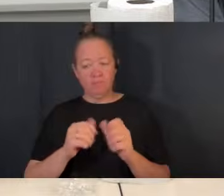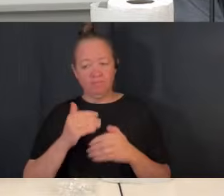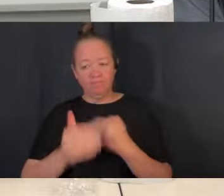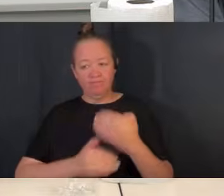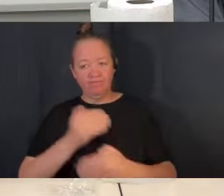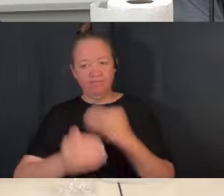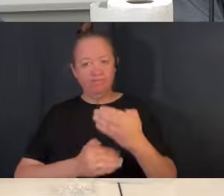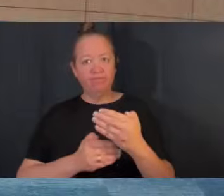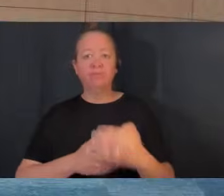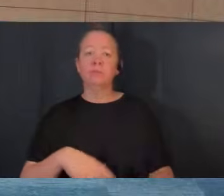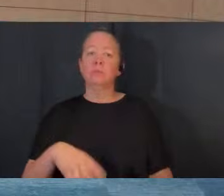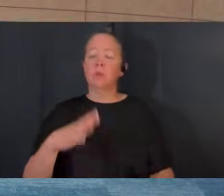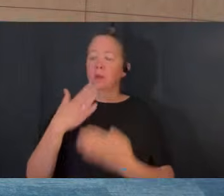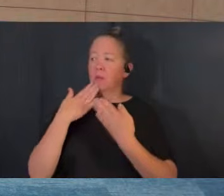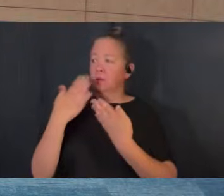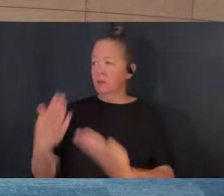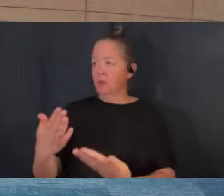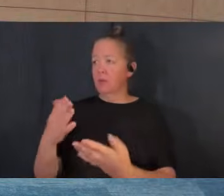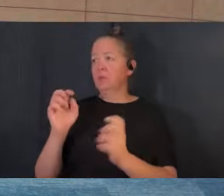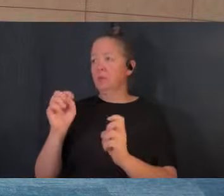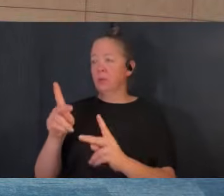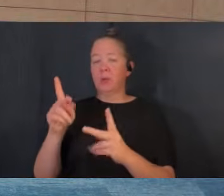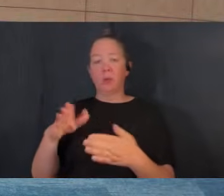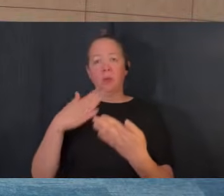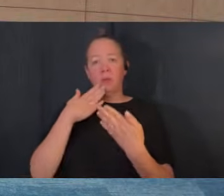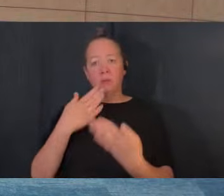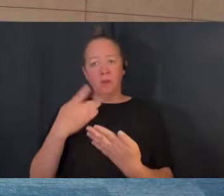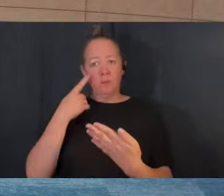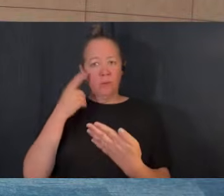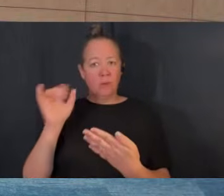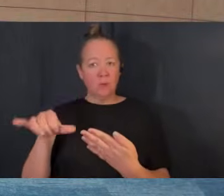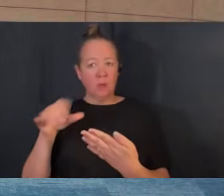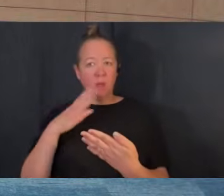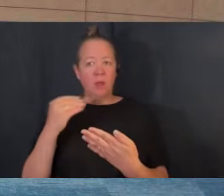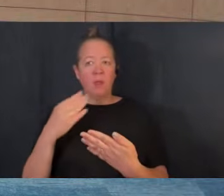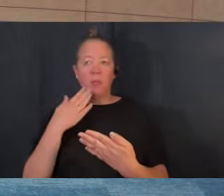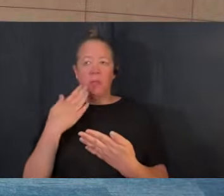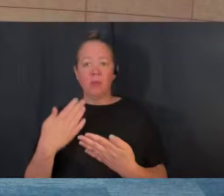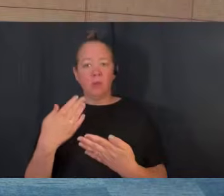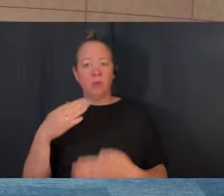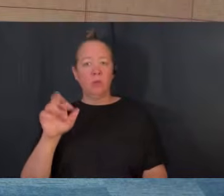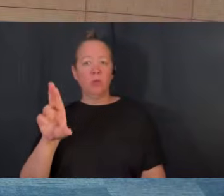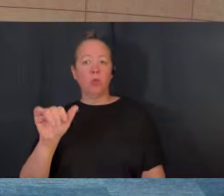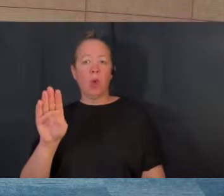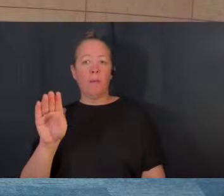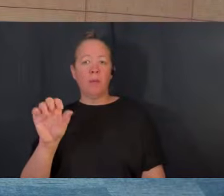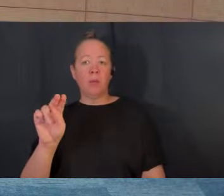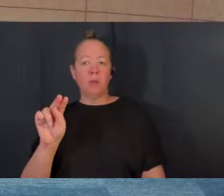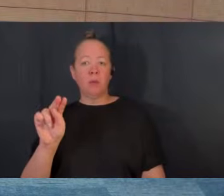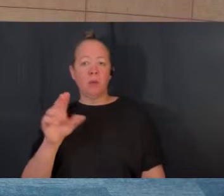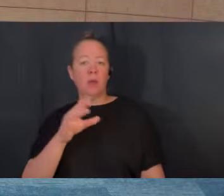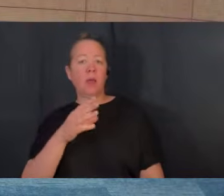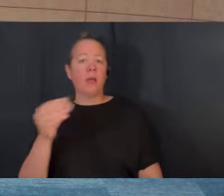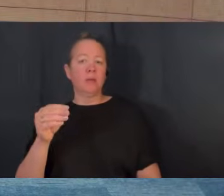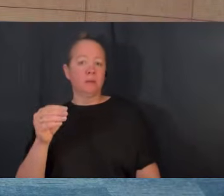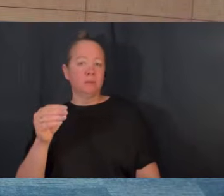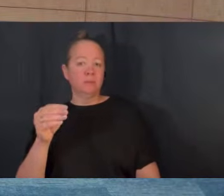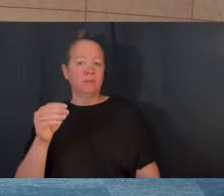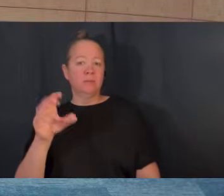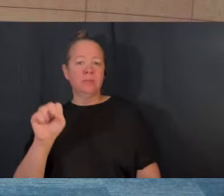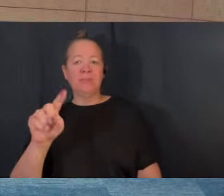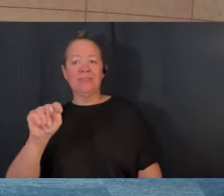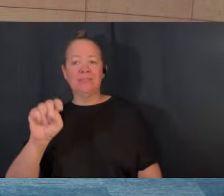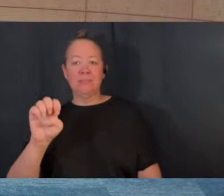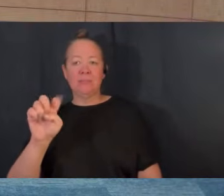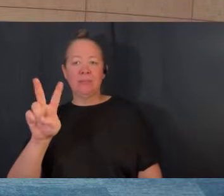All right, thank you for that, and thank you, Robin and Luis and Steve for continuing to shepherd this